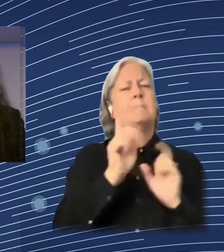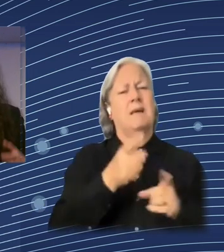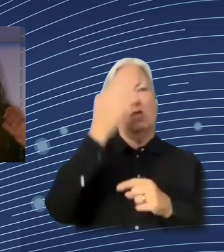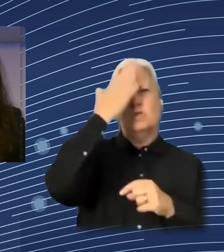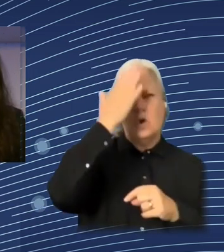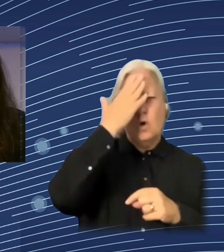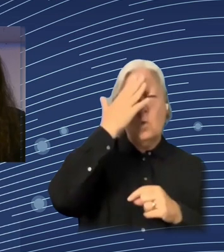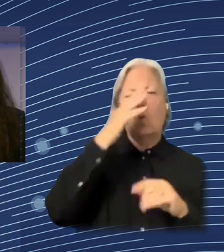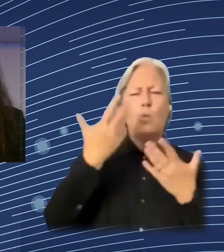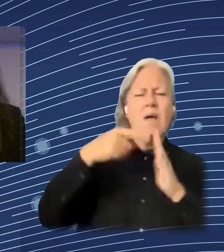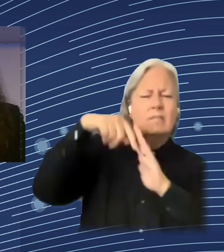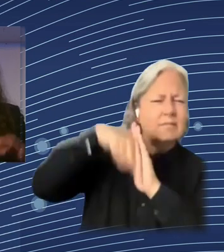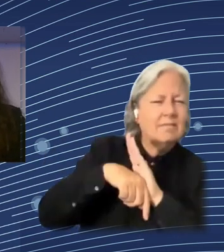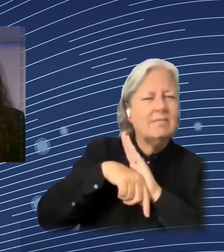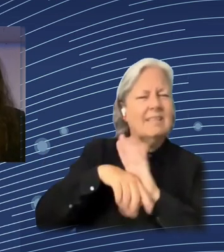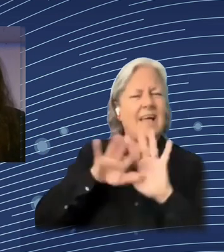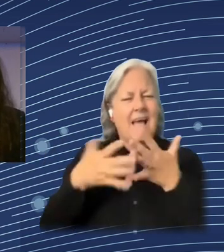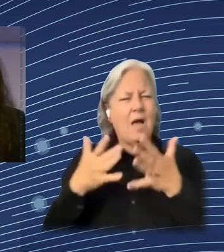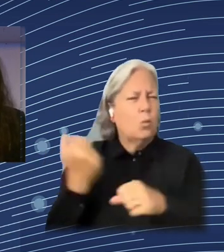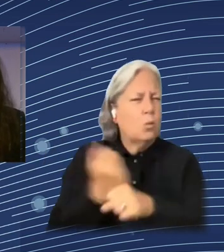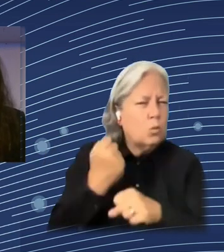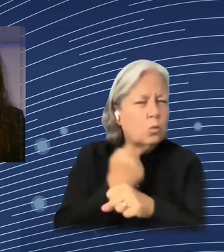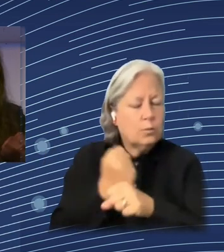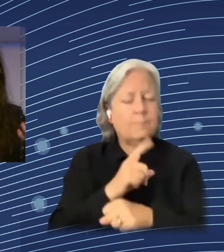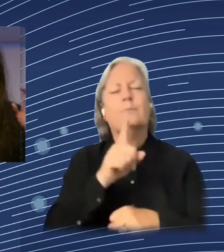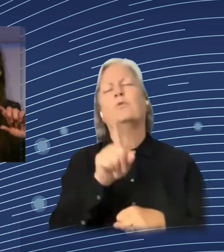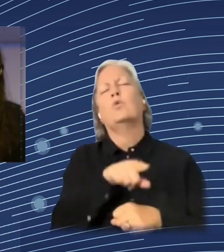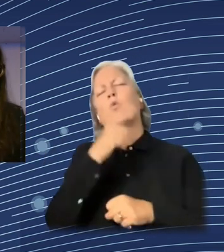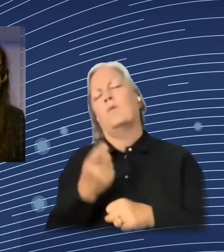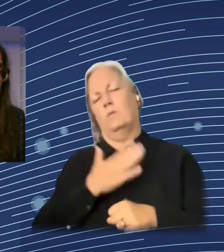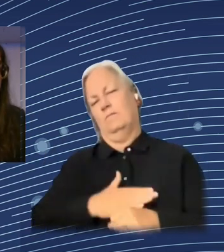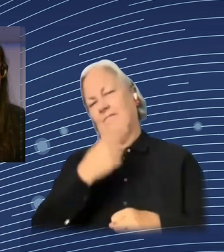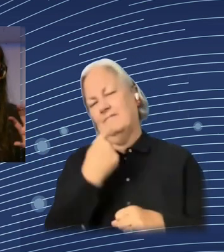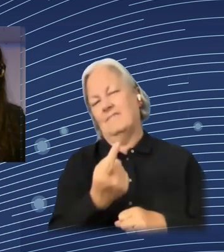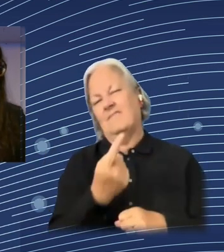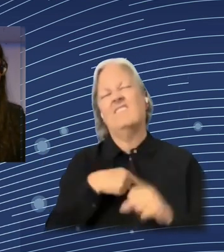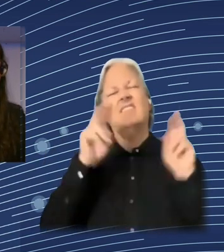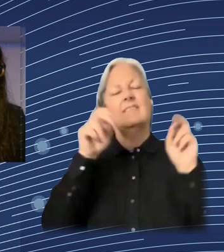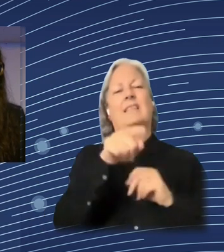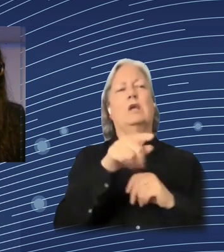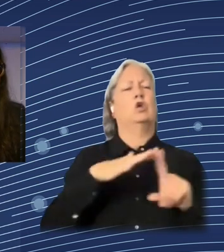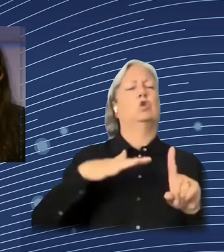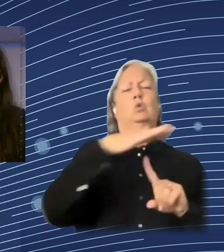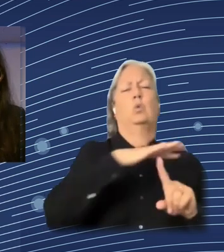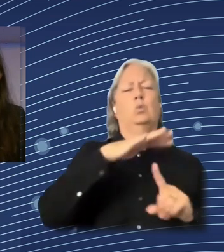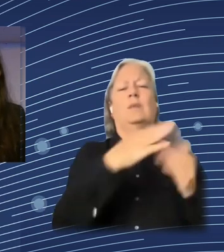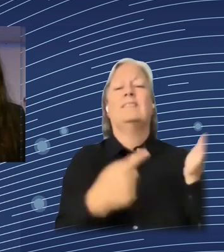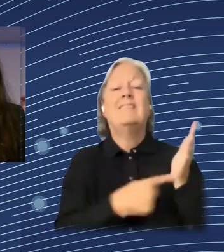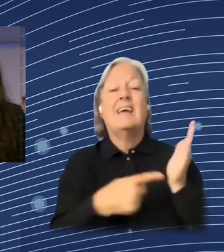operate. Then I'm going, and related to that, that's why we call it socio-technical, because it's not only an analysis of the